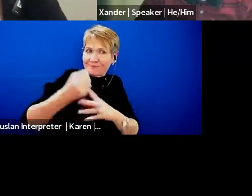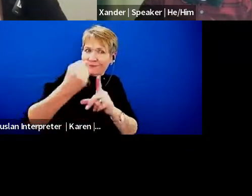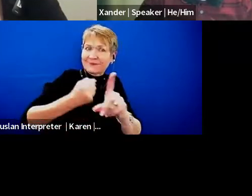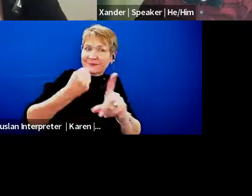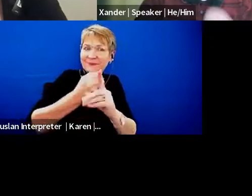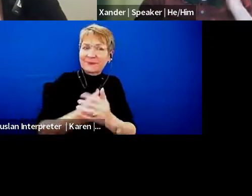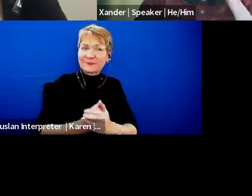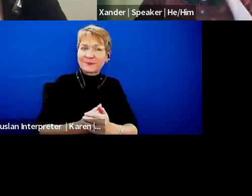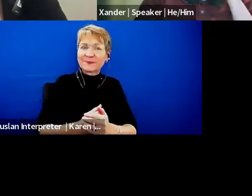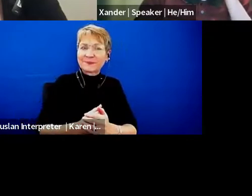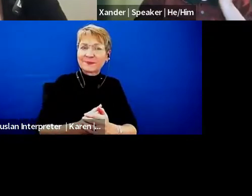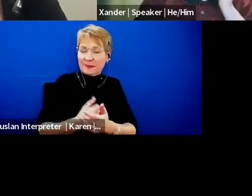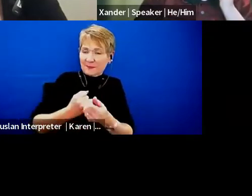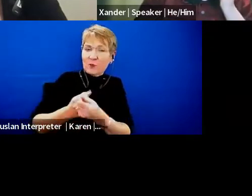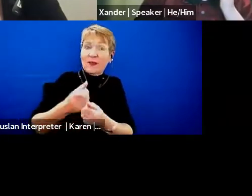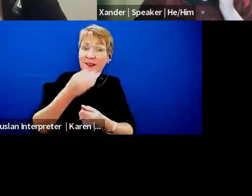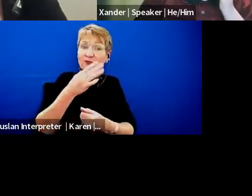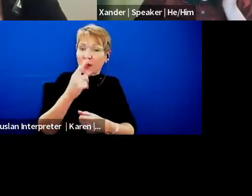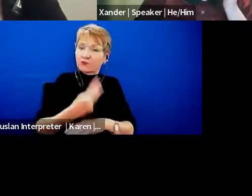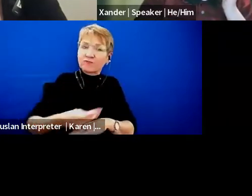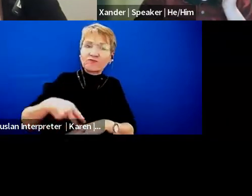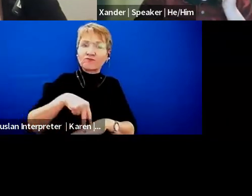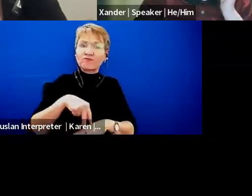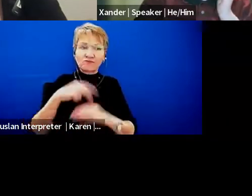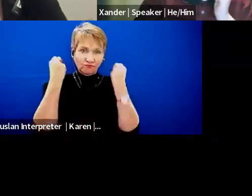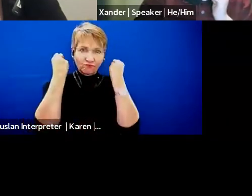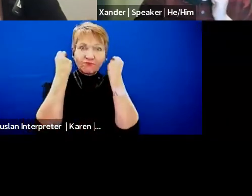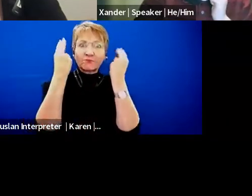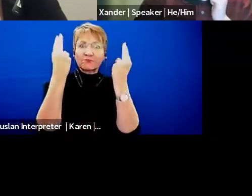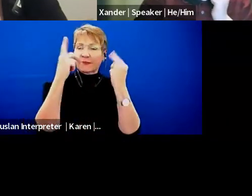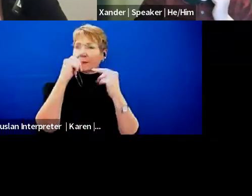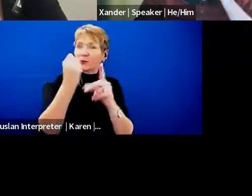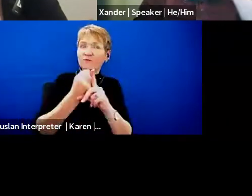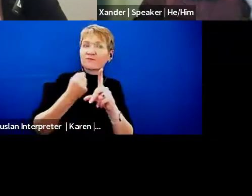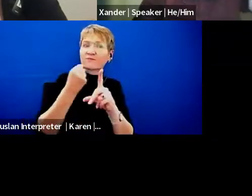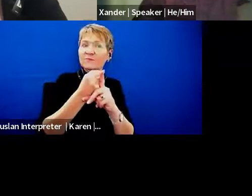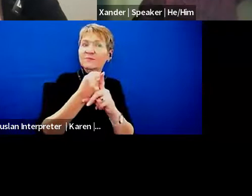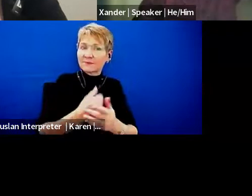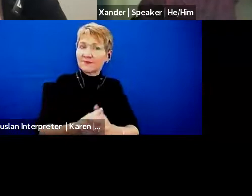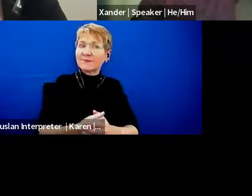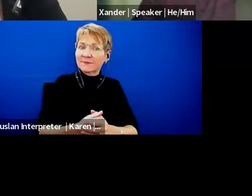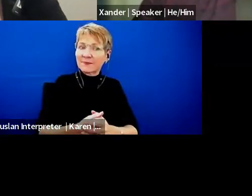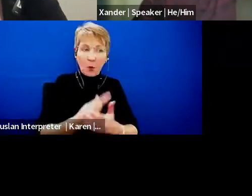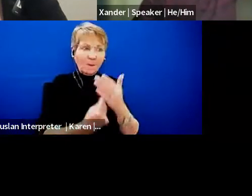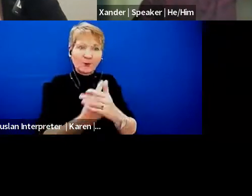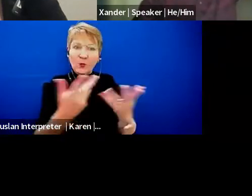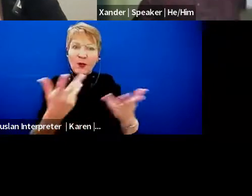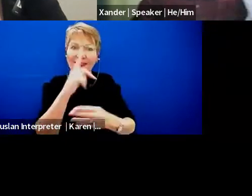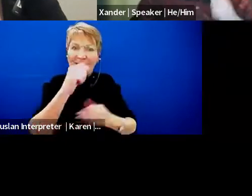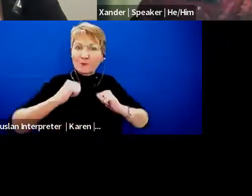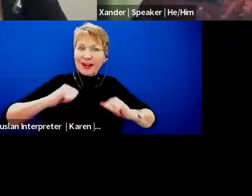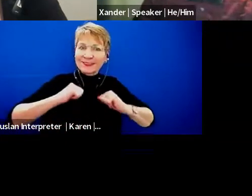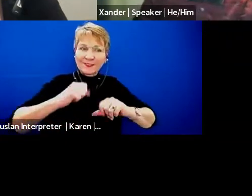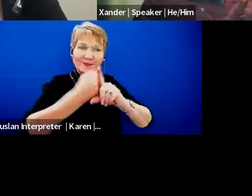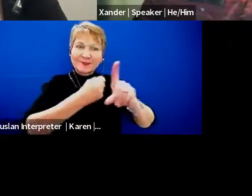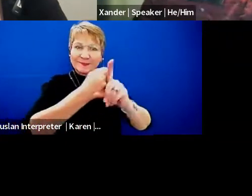supporting your child to find their voice and look for opportunities to practice, which may mean thinking about the time and